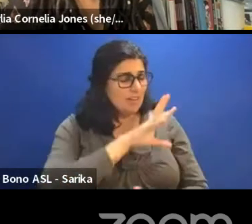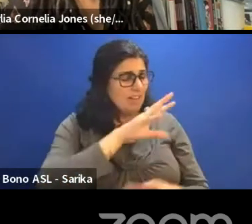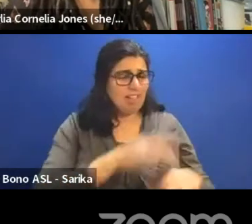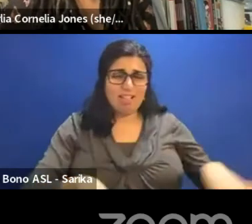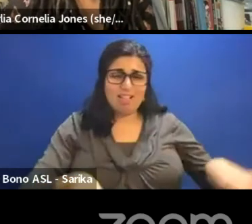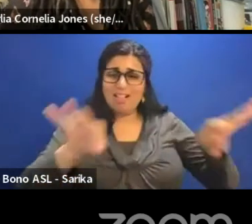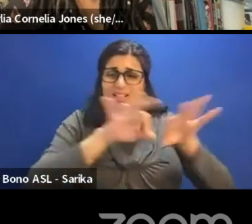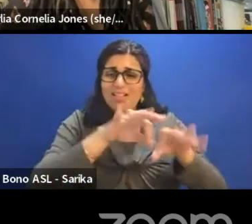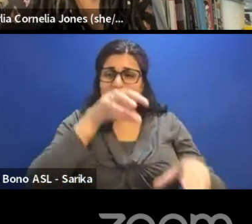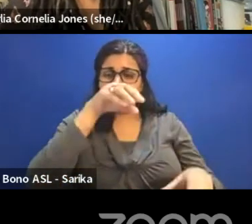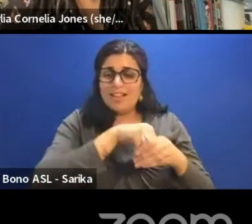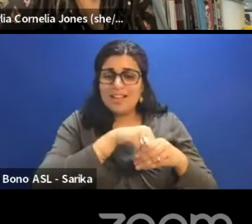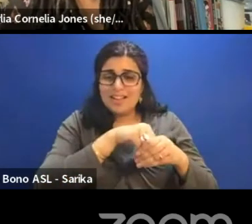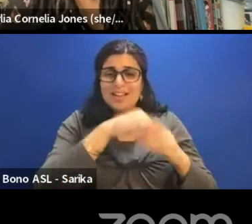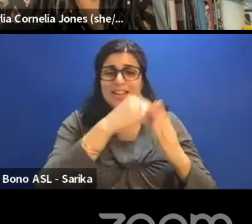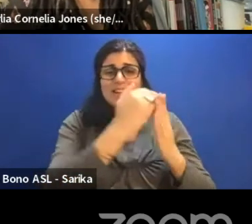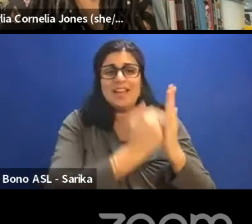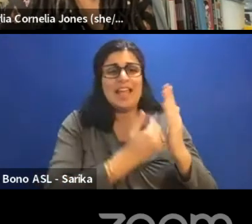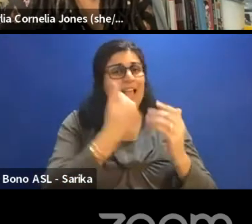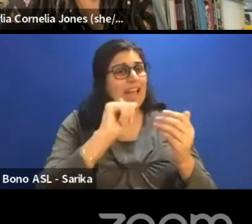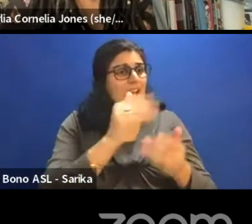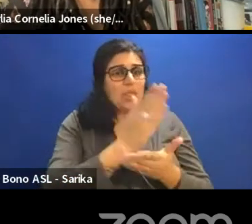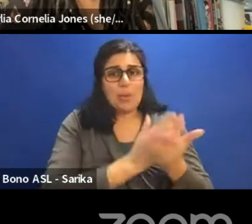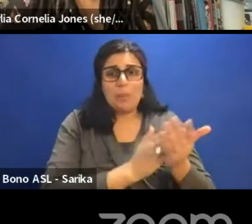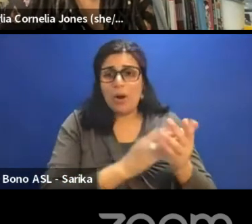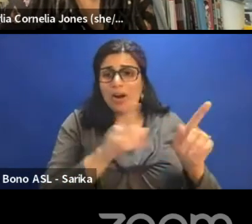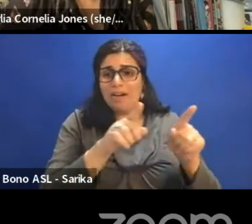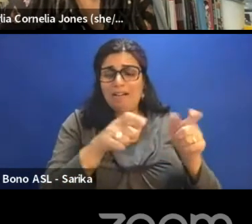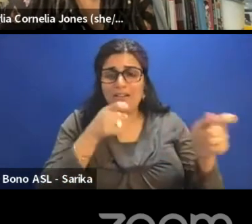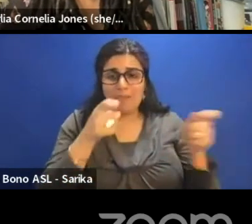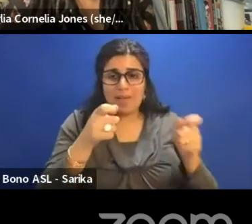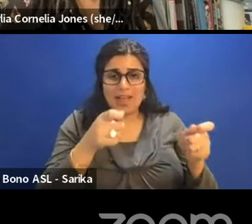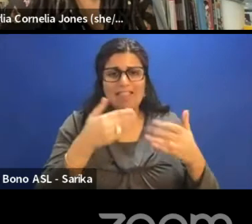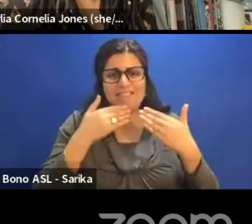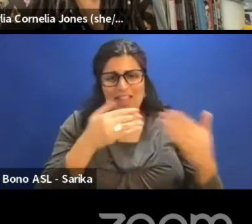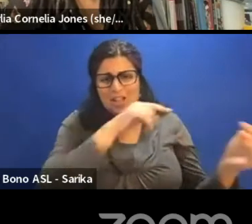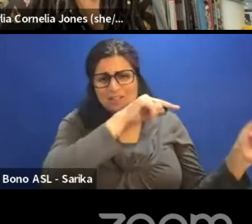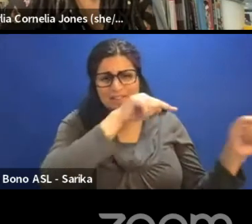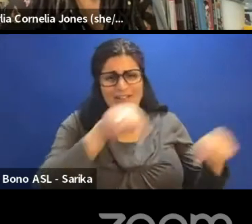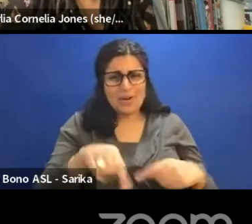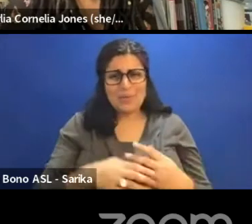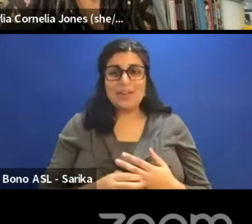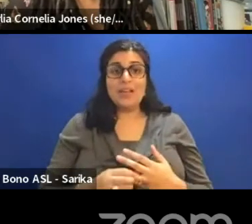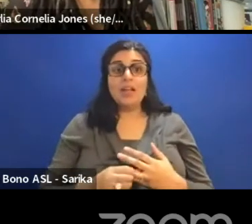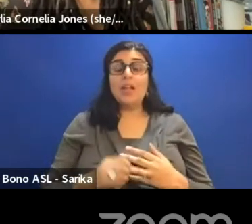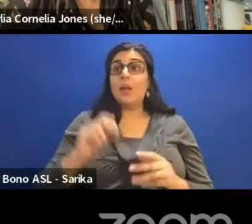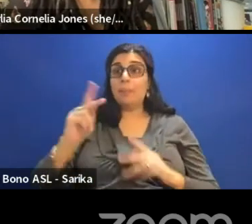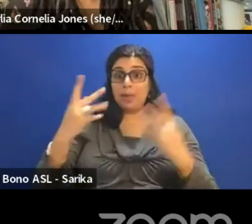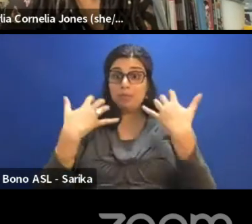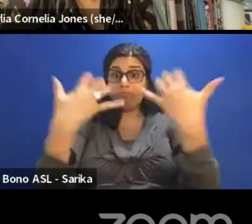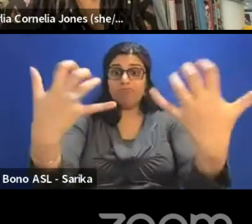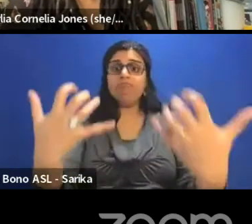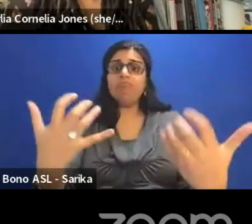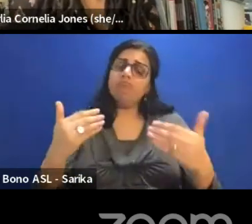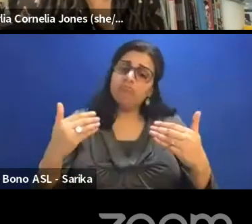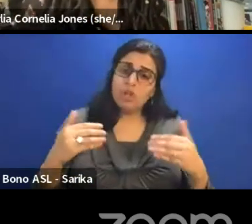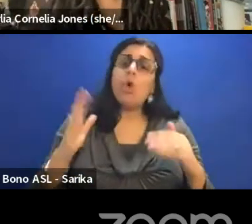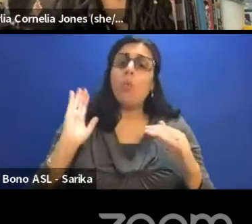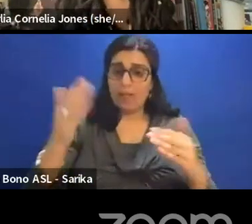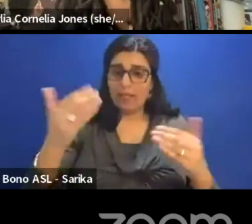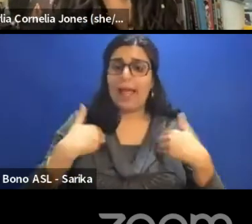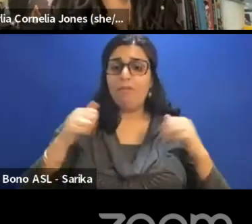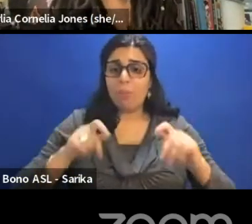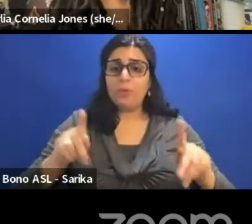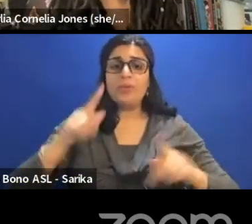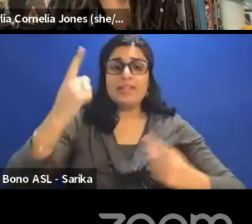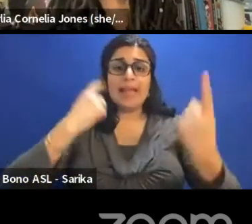other aspect of management. Lanish Miller-White, thanks for being with us. And folks in the audience, you'll have a chance to ask questions towards the end